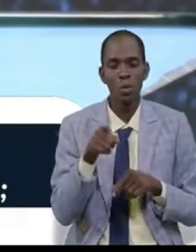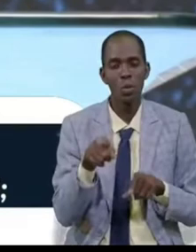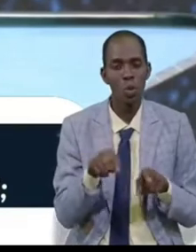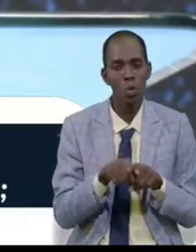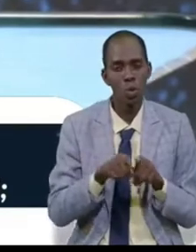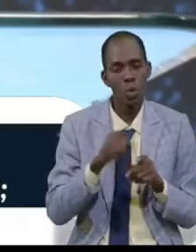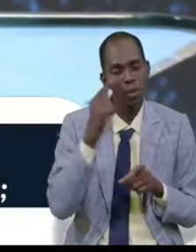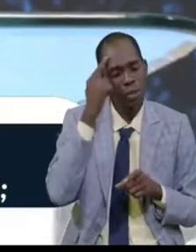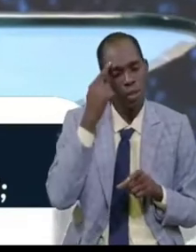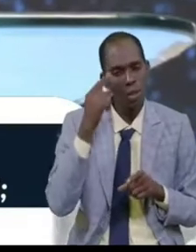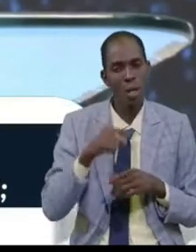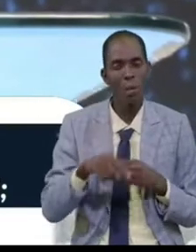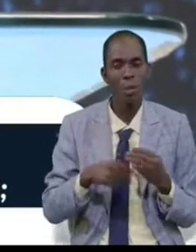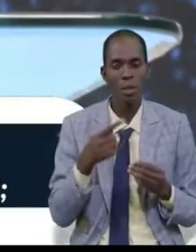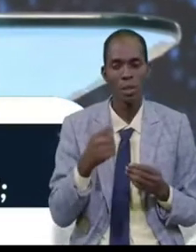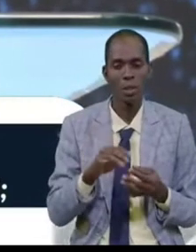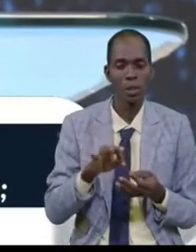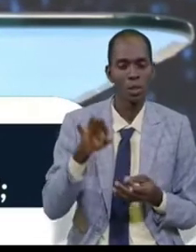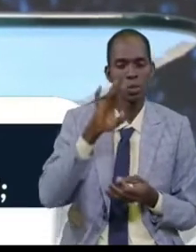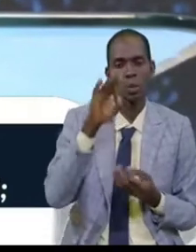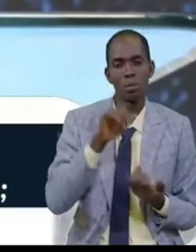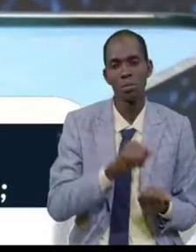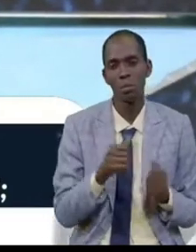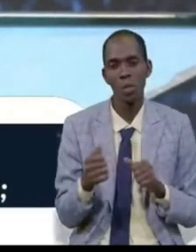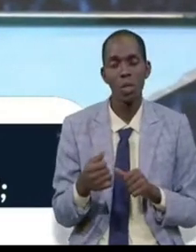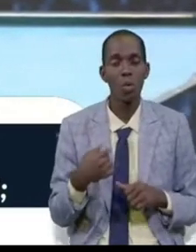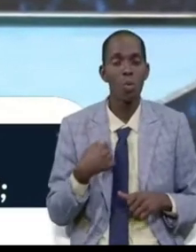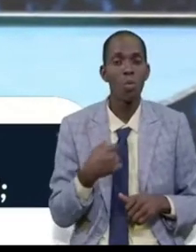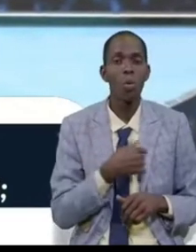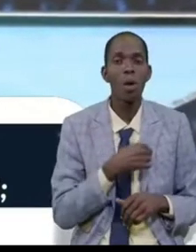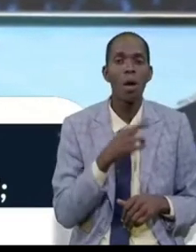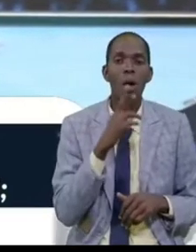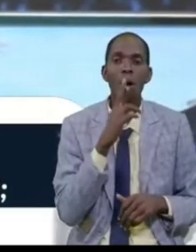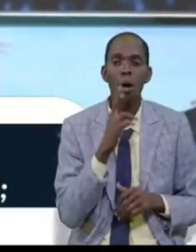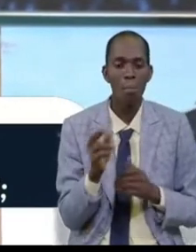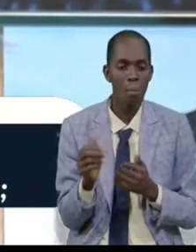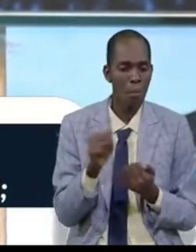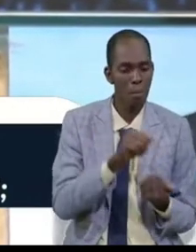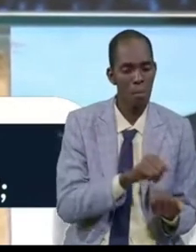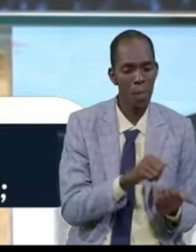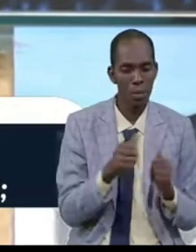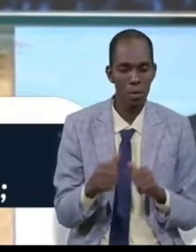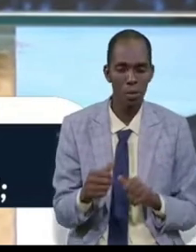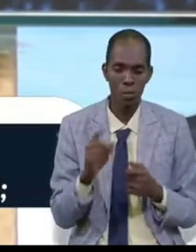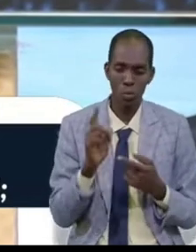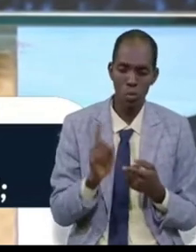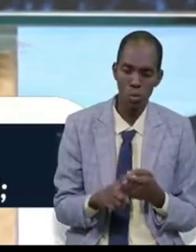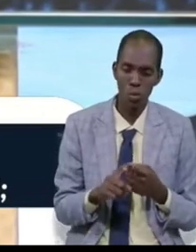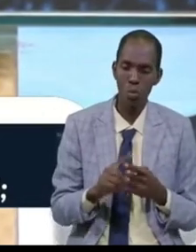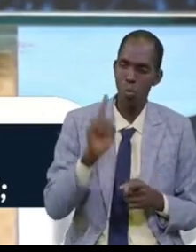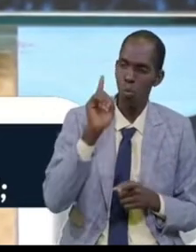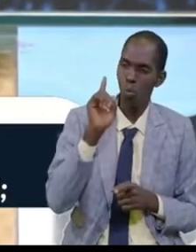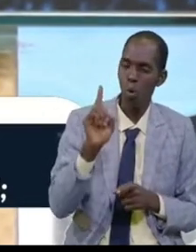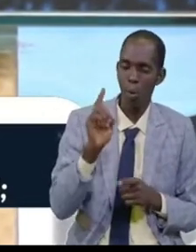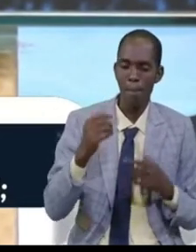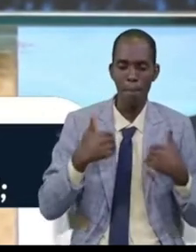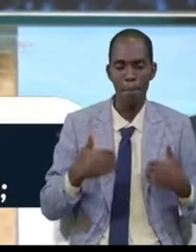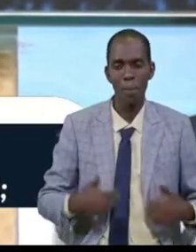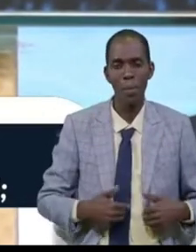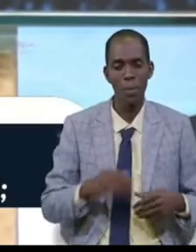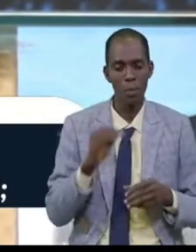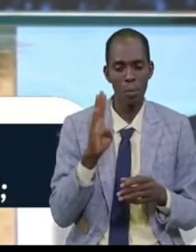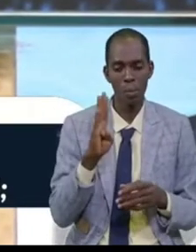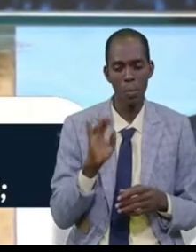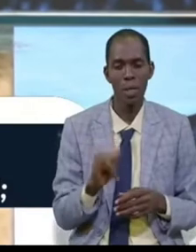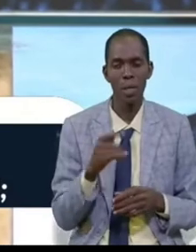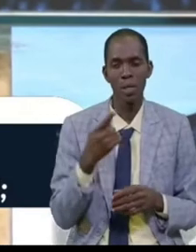about the spirit baptism. We are baptized into one body by the Spirit.